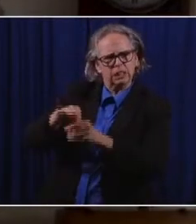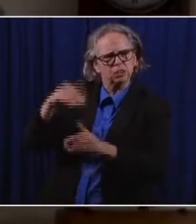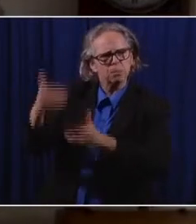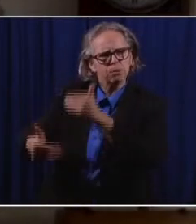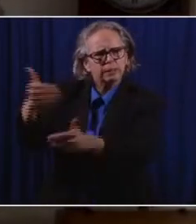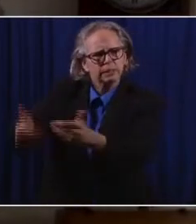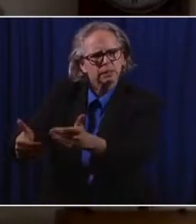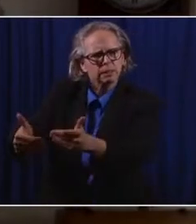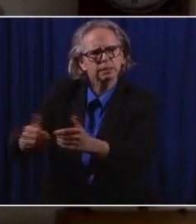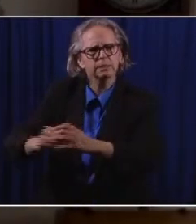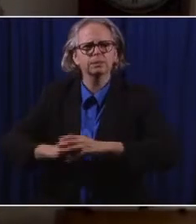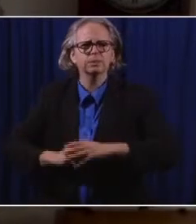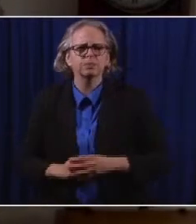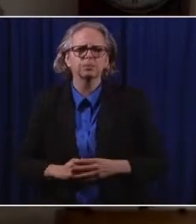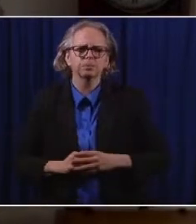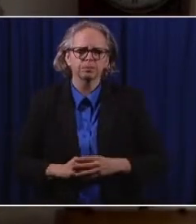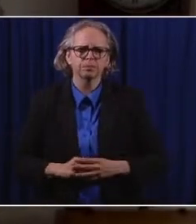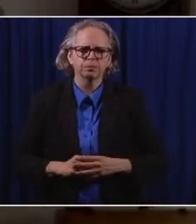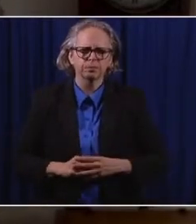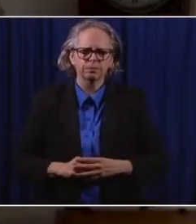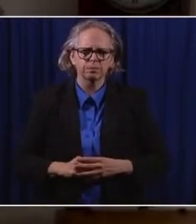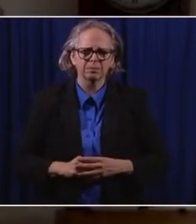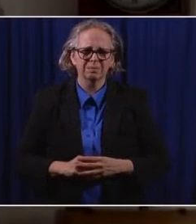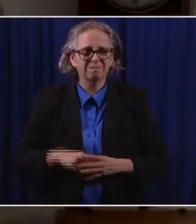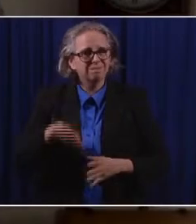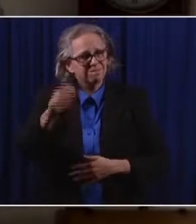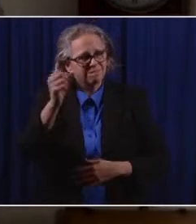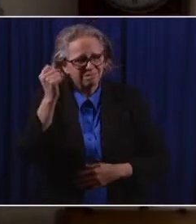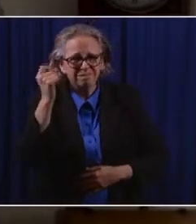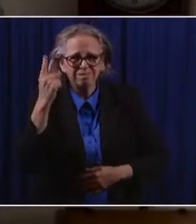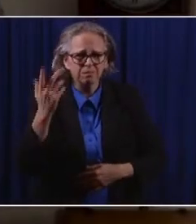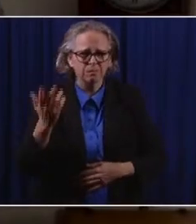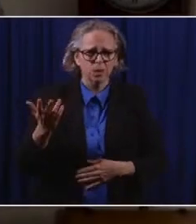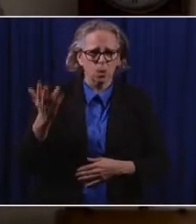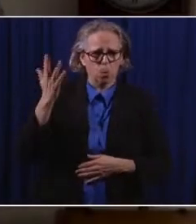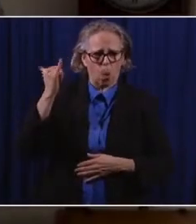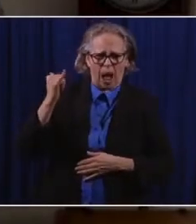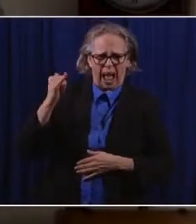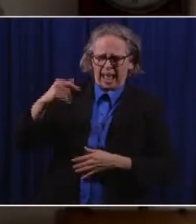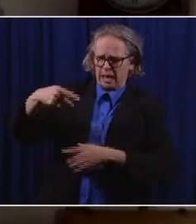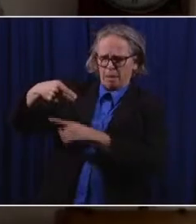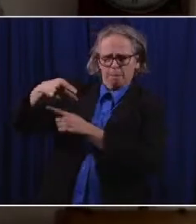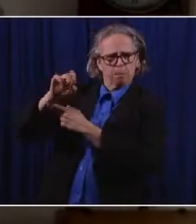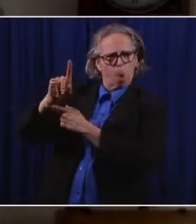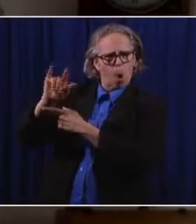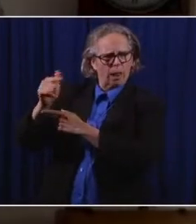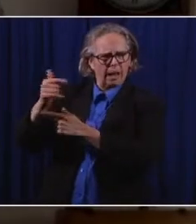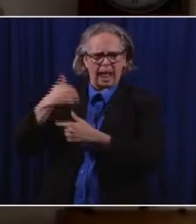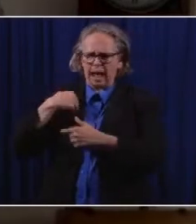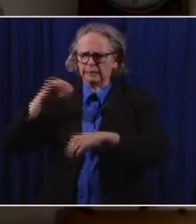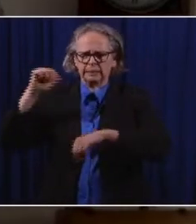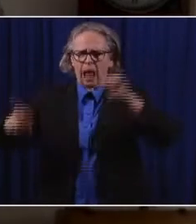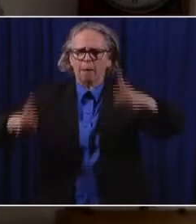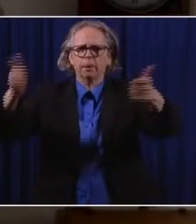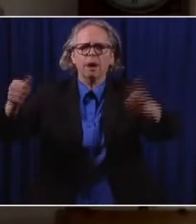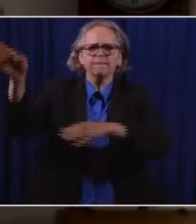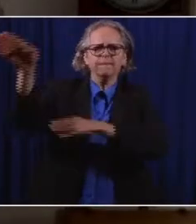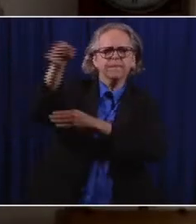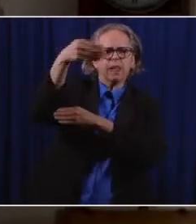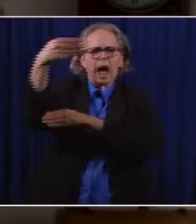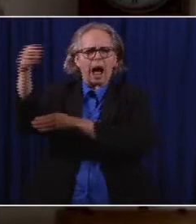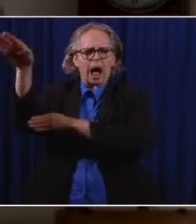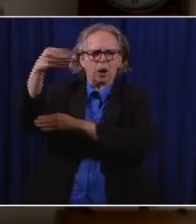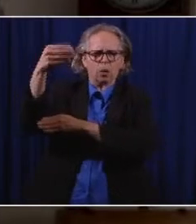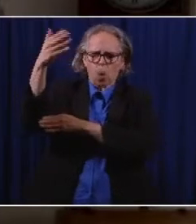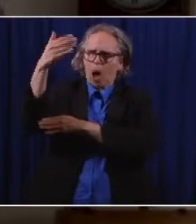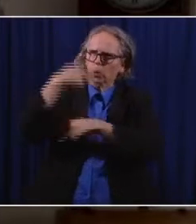There's a reason. The flags outside the polling places are there not only to signal where that precinct is or where that